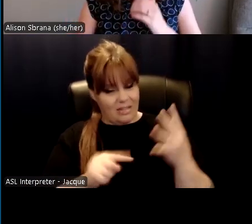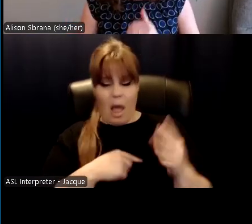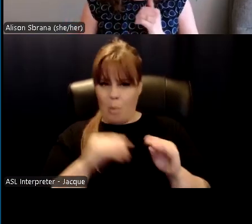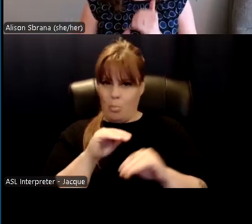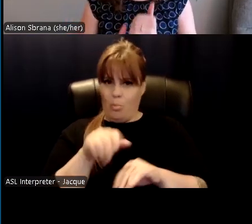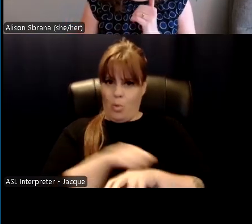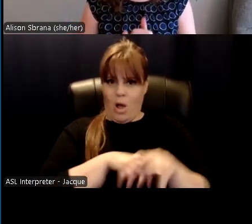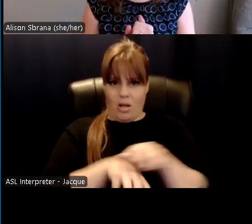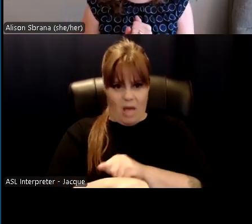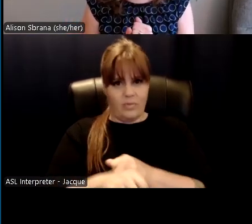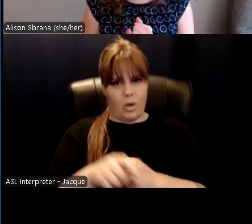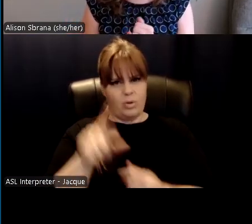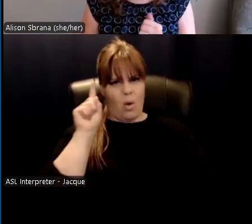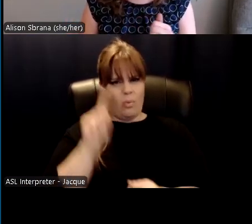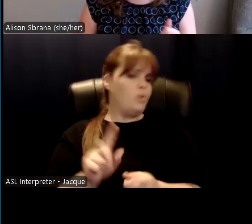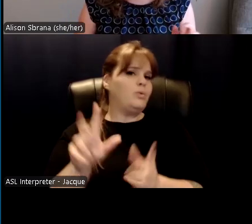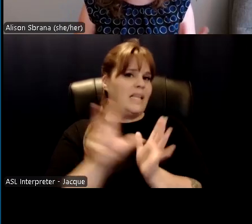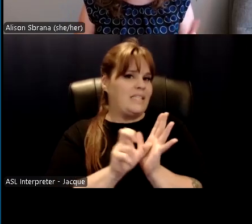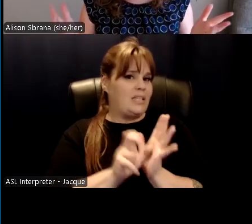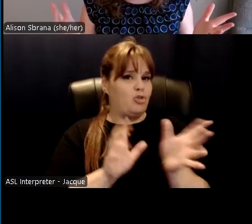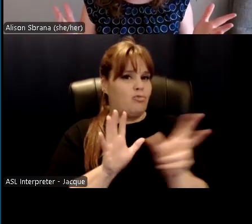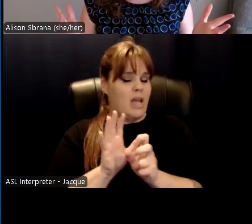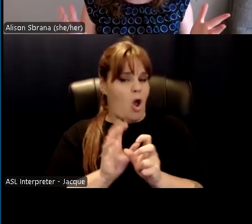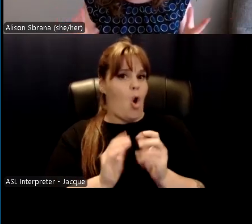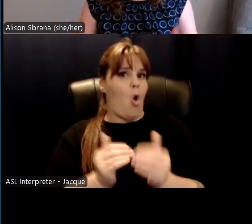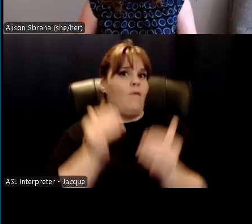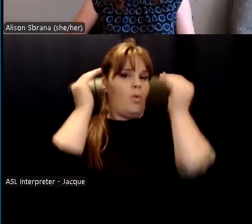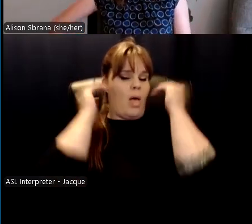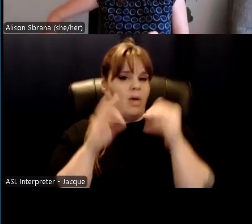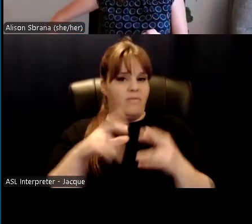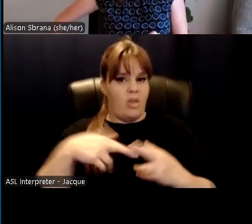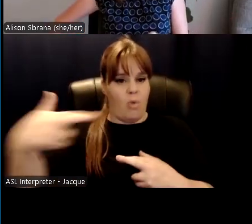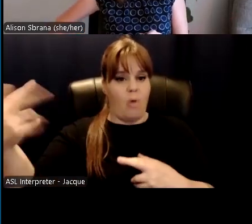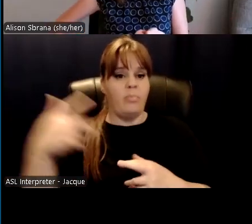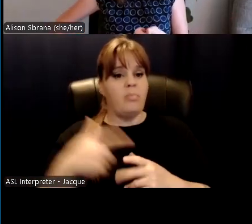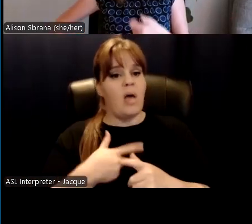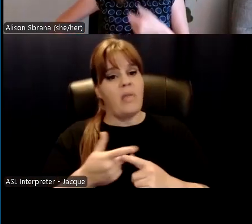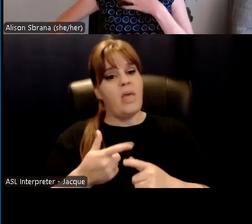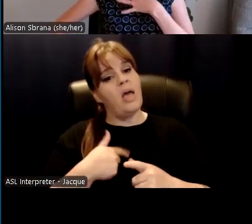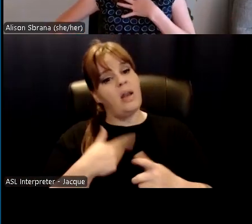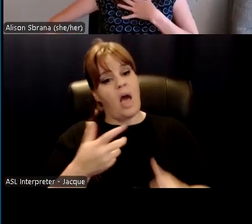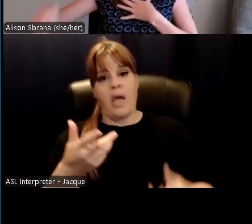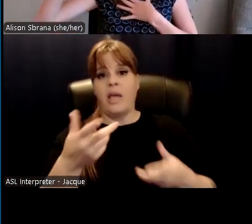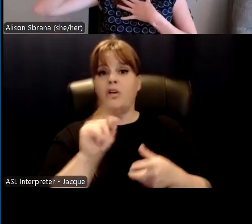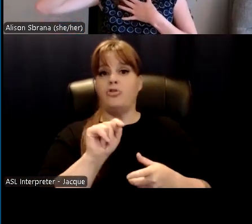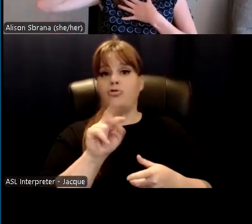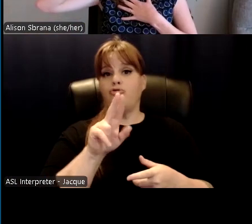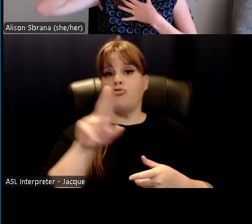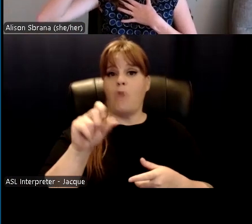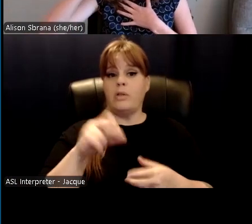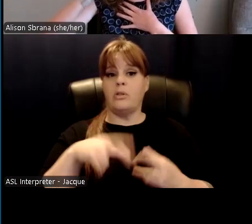I reduce the sensory overload of the rope. And then I trust the rope so that I don't have to keep my